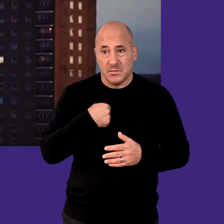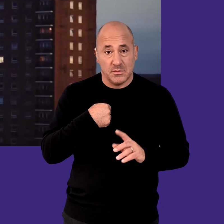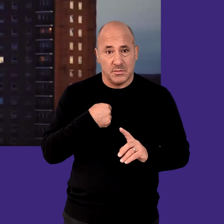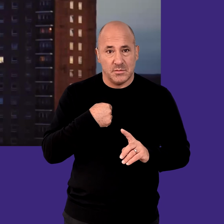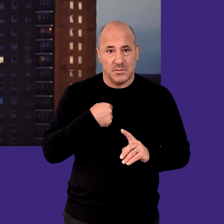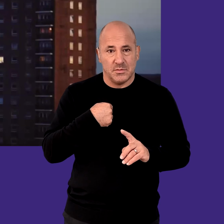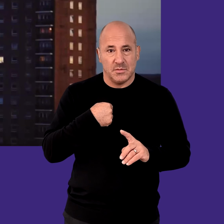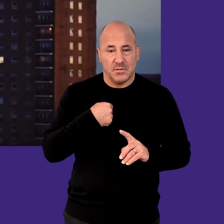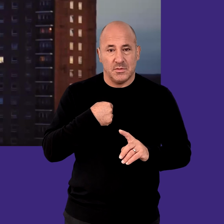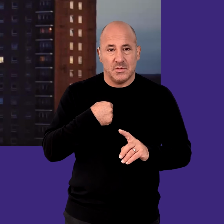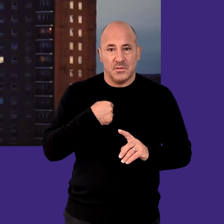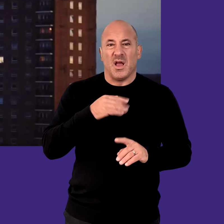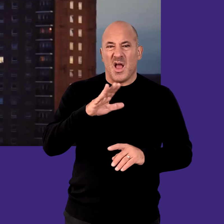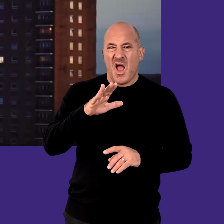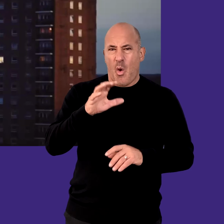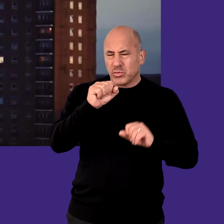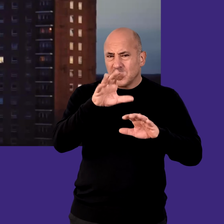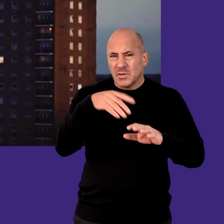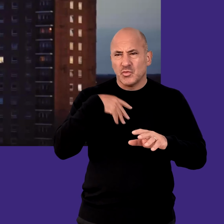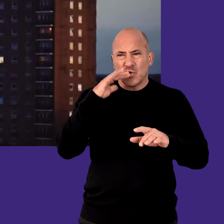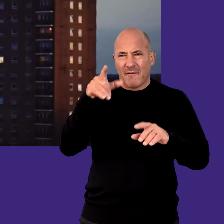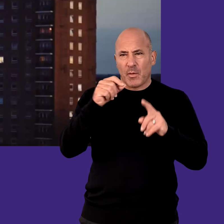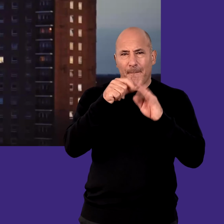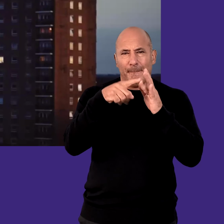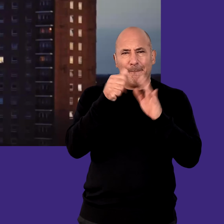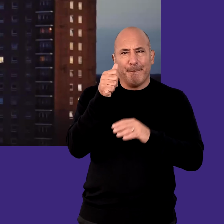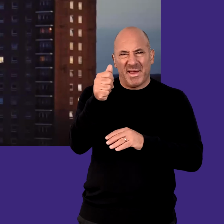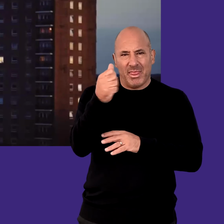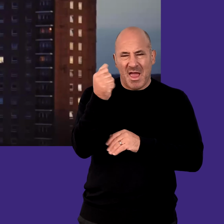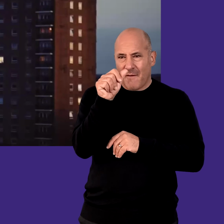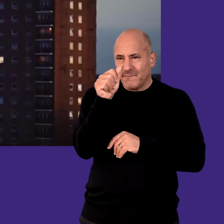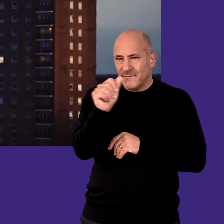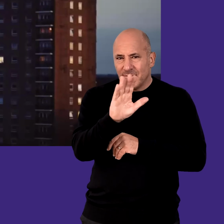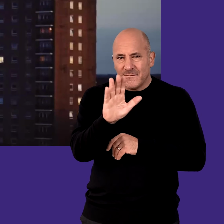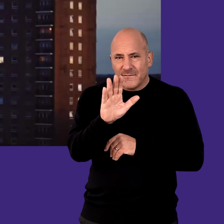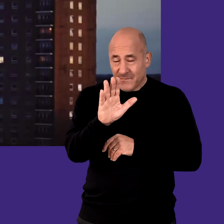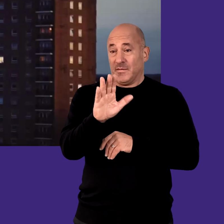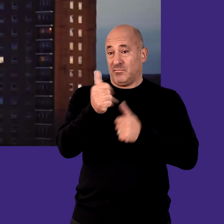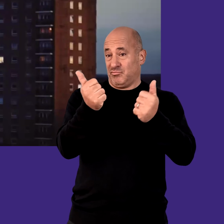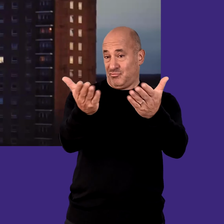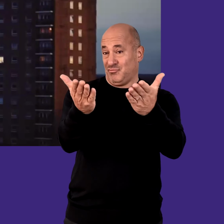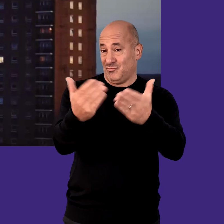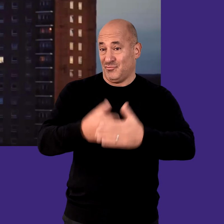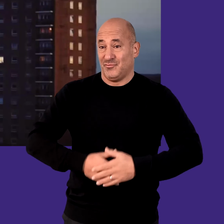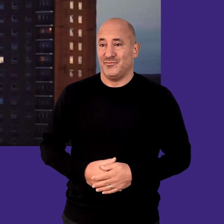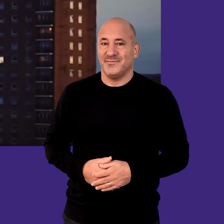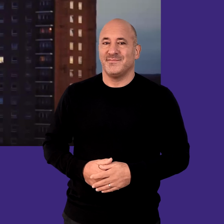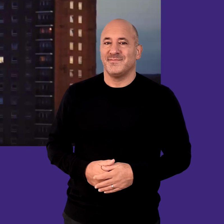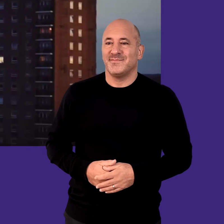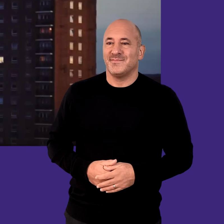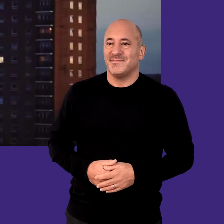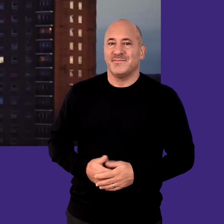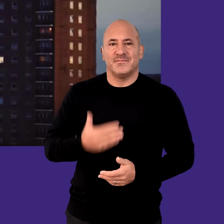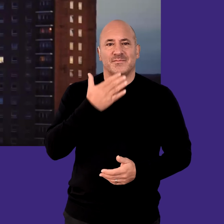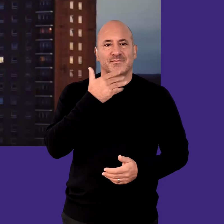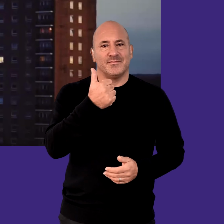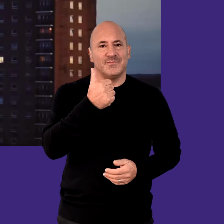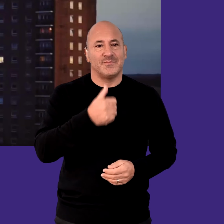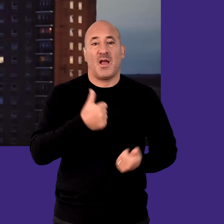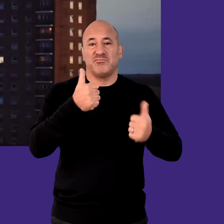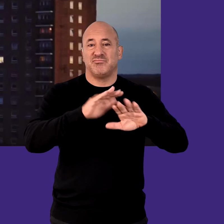you want me to go? Yeah, sure. Hold on, let me just make sure you're pinned to the top. Yeah, sure. Go ahead. Brilliant. Thank